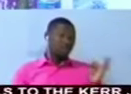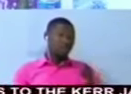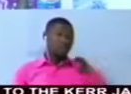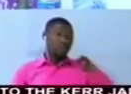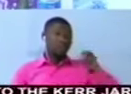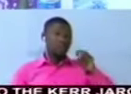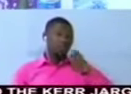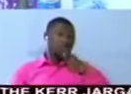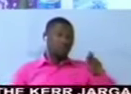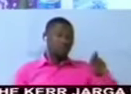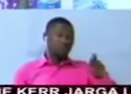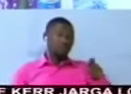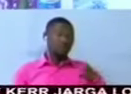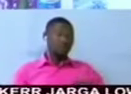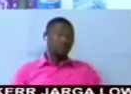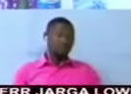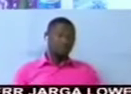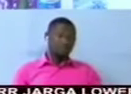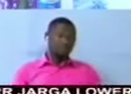Ak